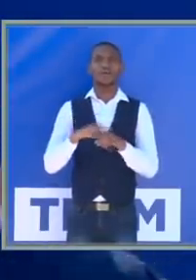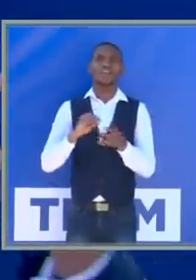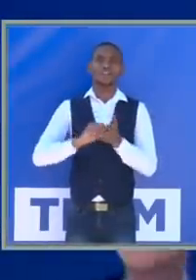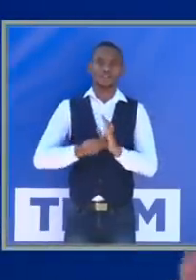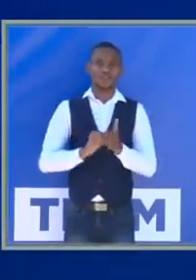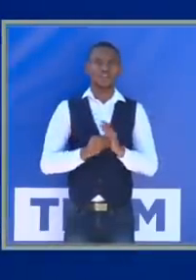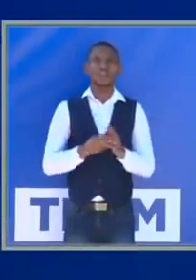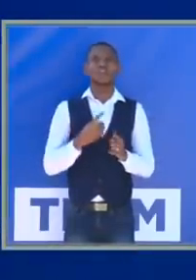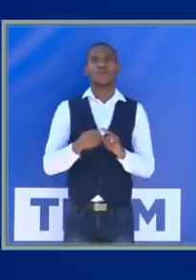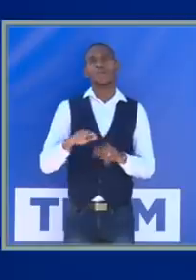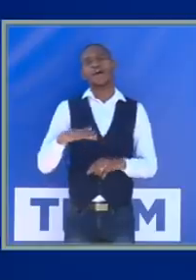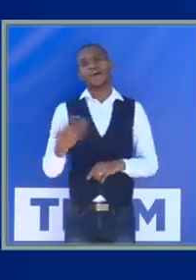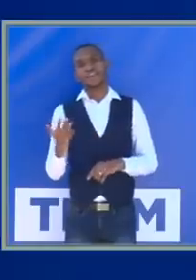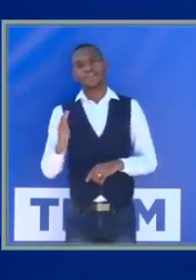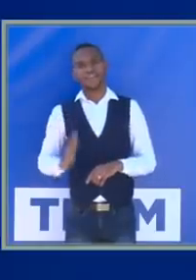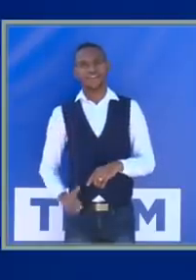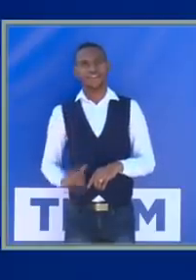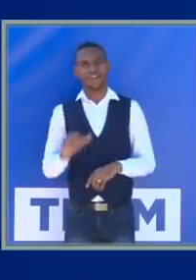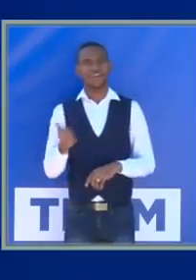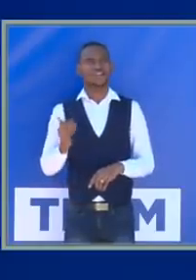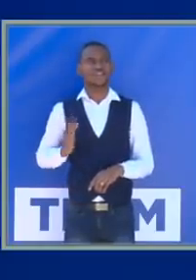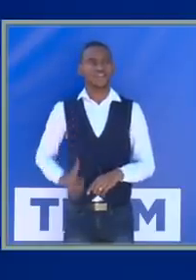from the other side.